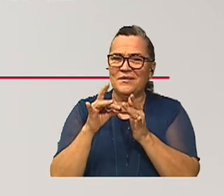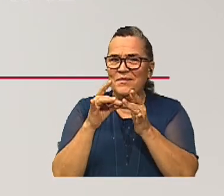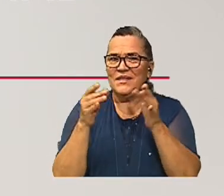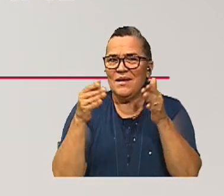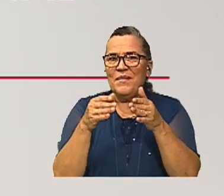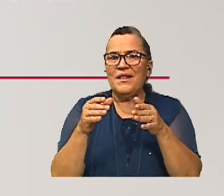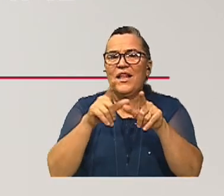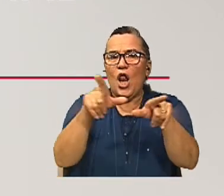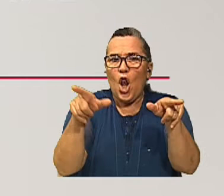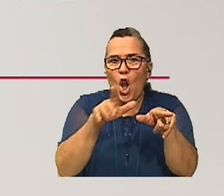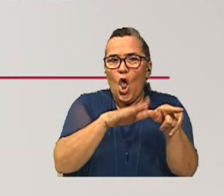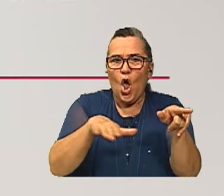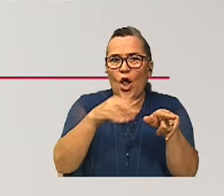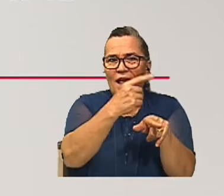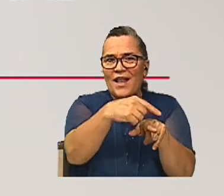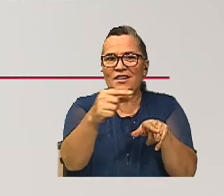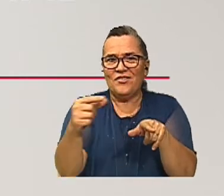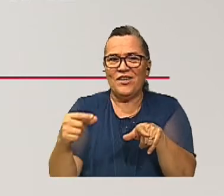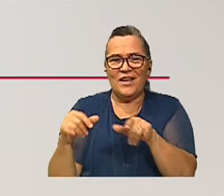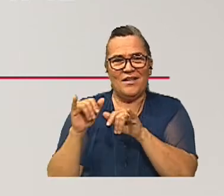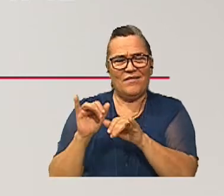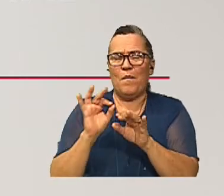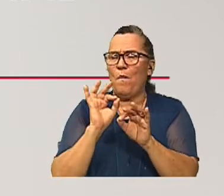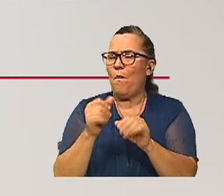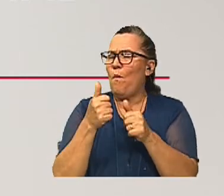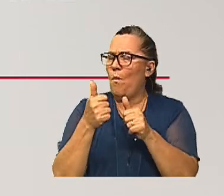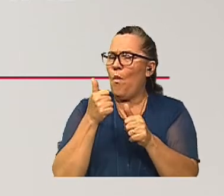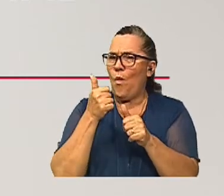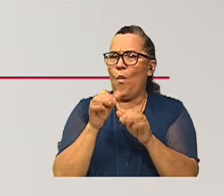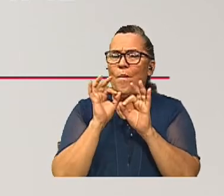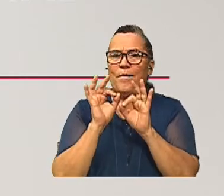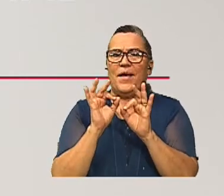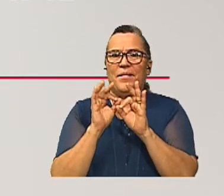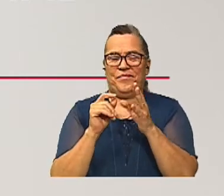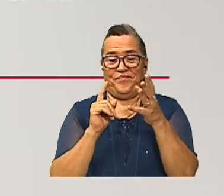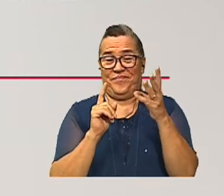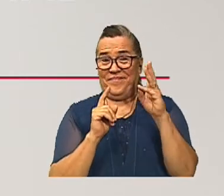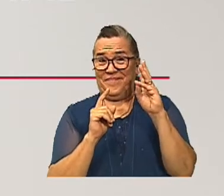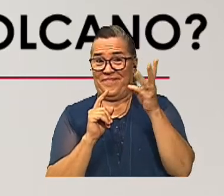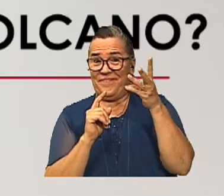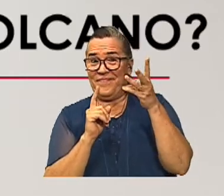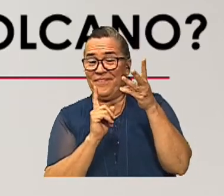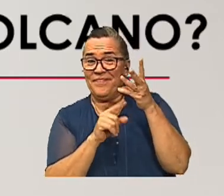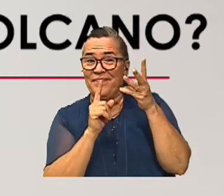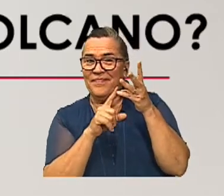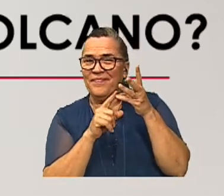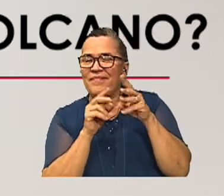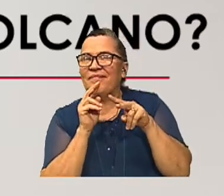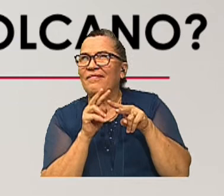local river. Okay, very good. Let's check the other one.